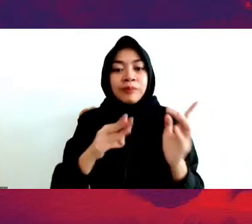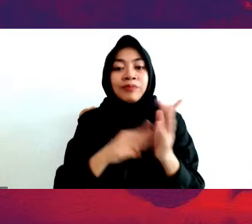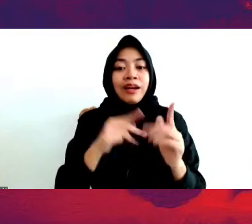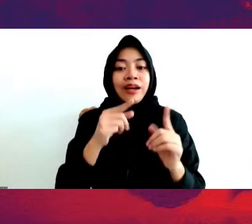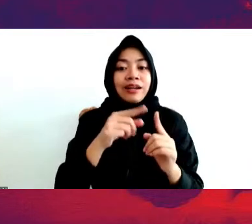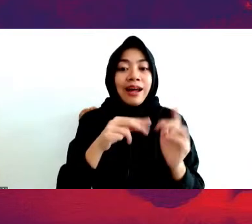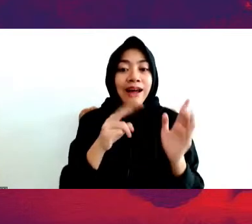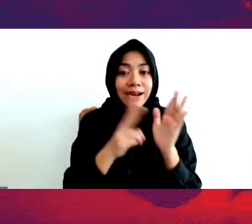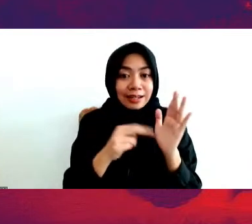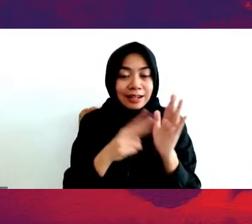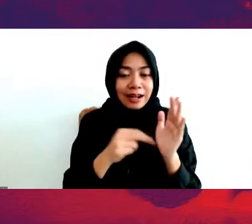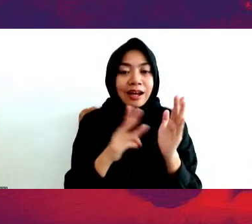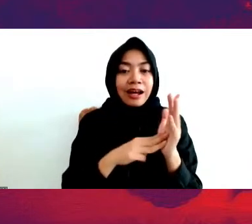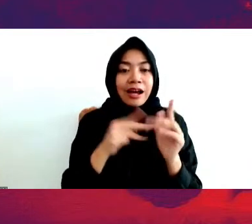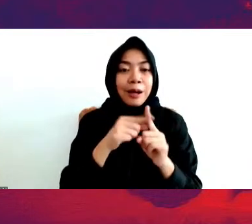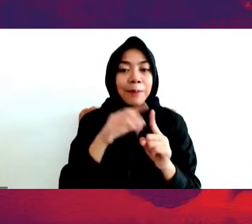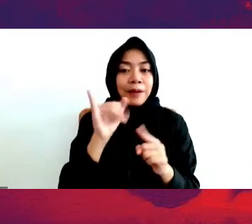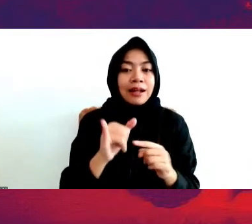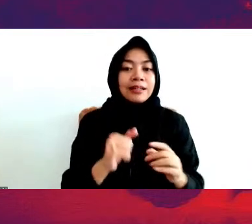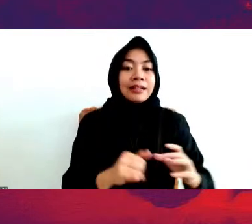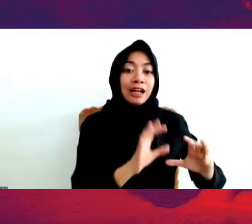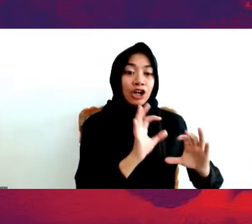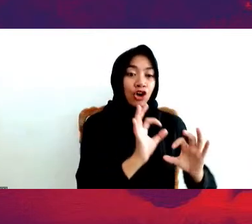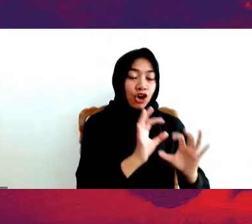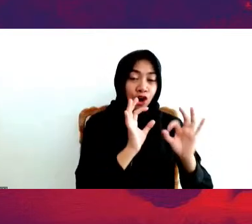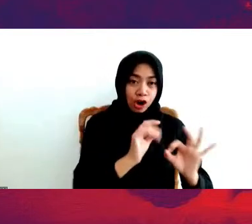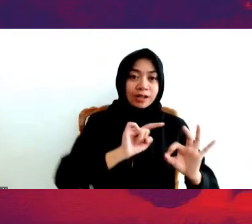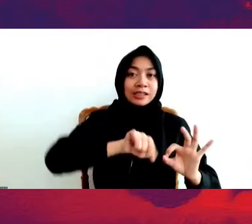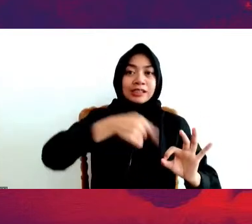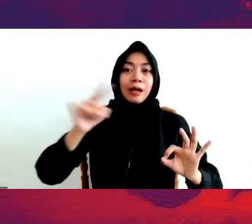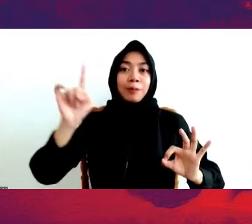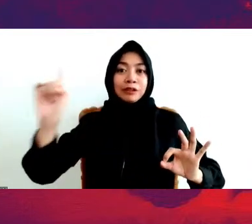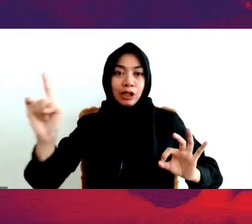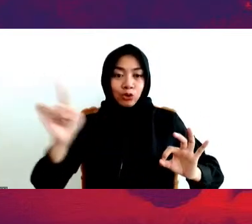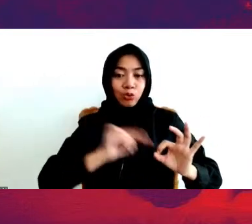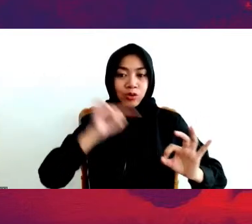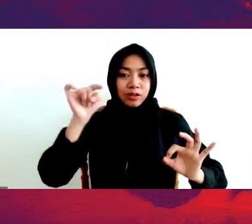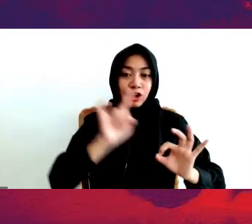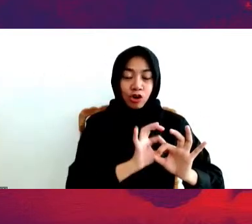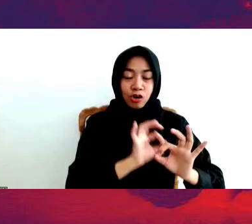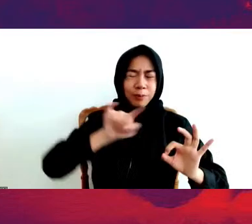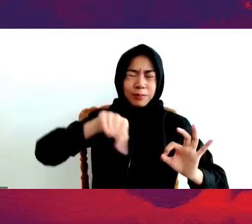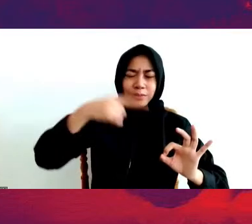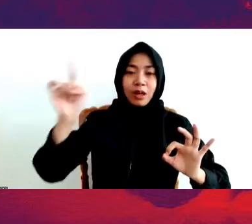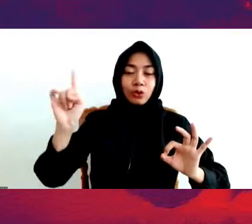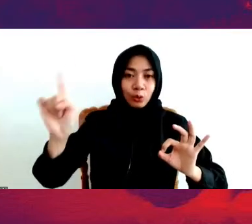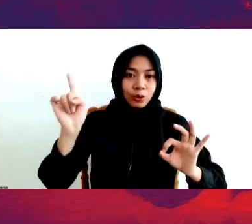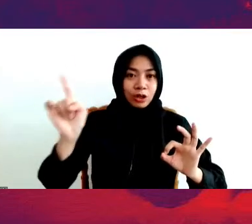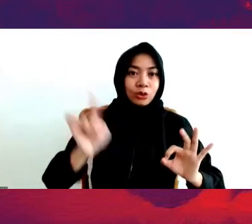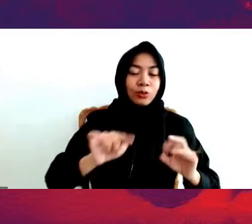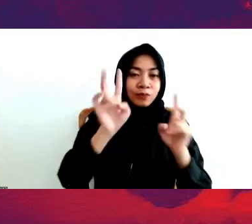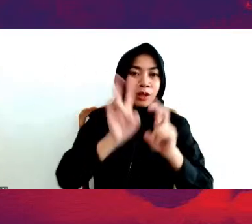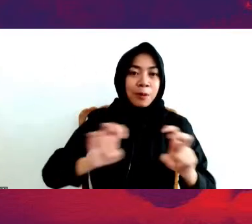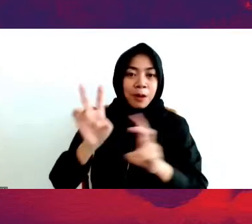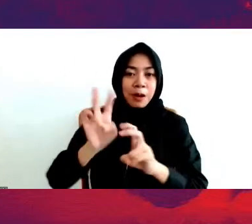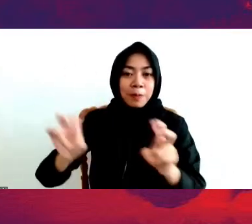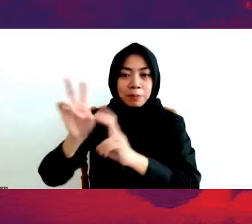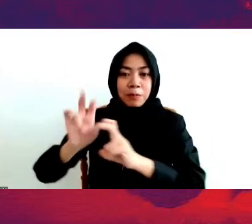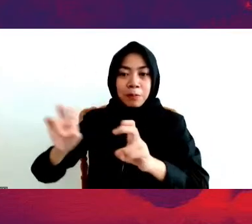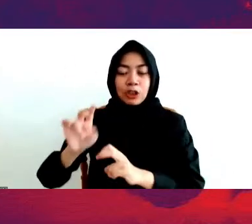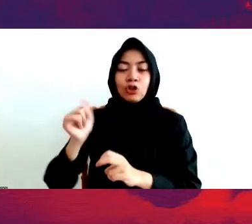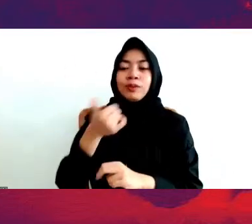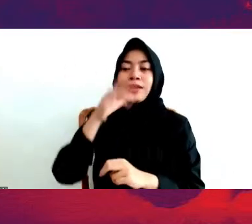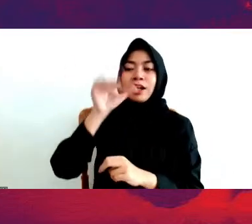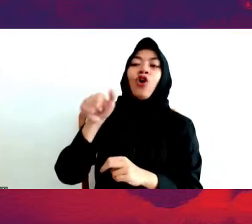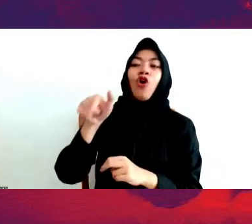value here can range from 0 to 1, and the higher the value it is, it implies higher multidimensional